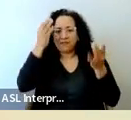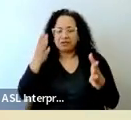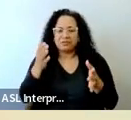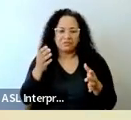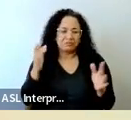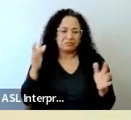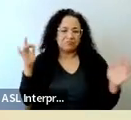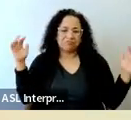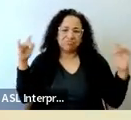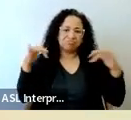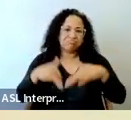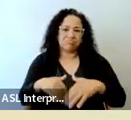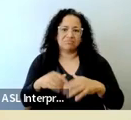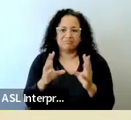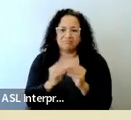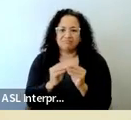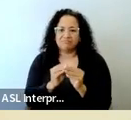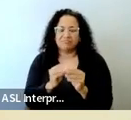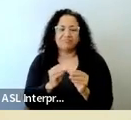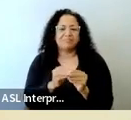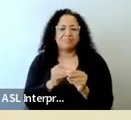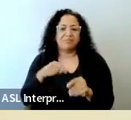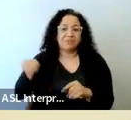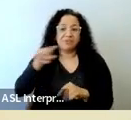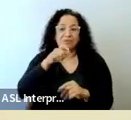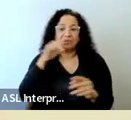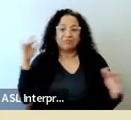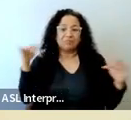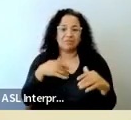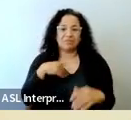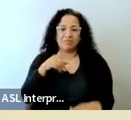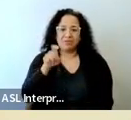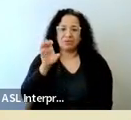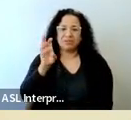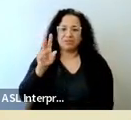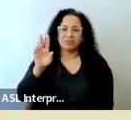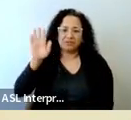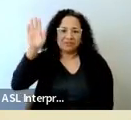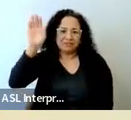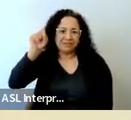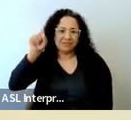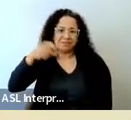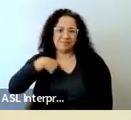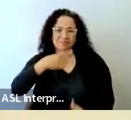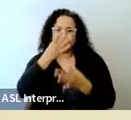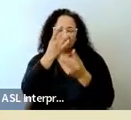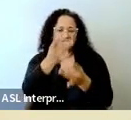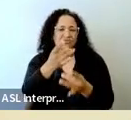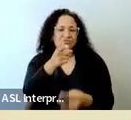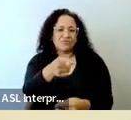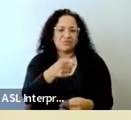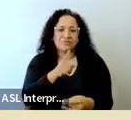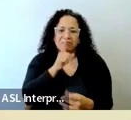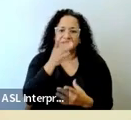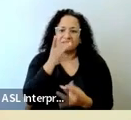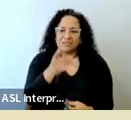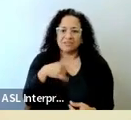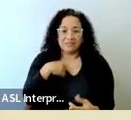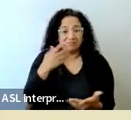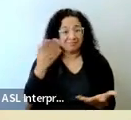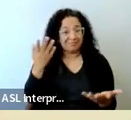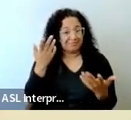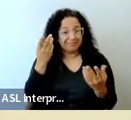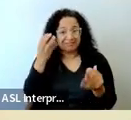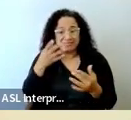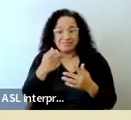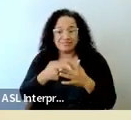people attend. And of those folks that attended, we had 162 that said, yeah, I'm interested in this thing, because we were like, this is going to be a pilot. We don't know